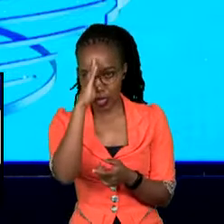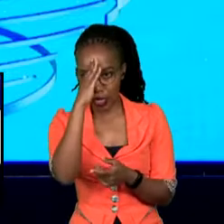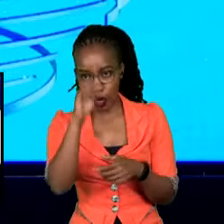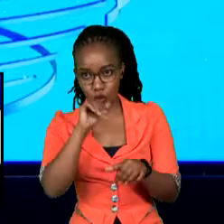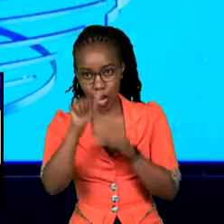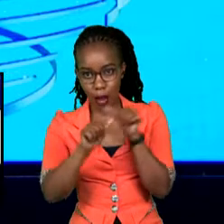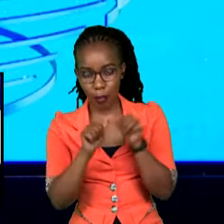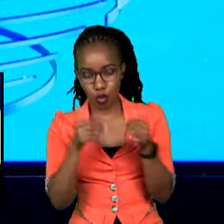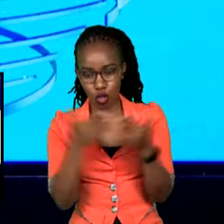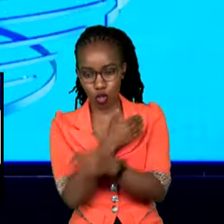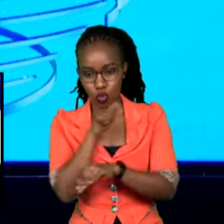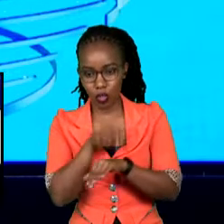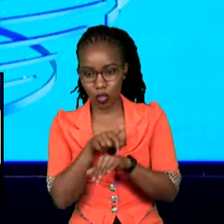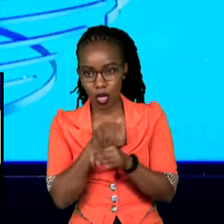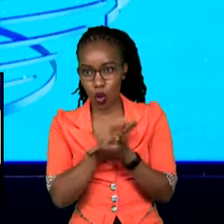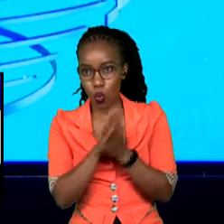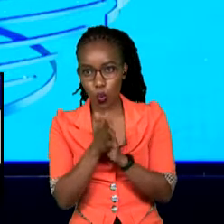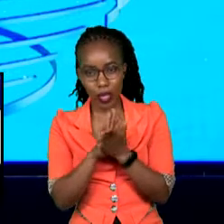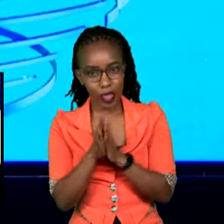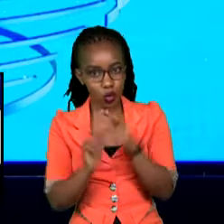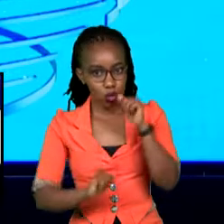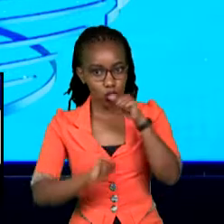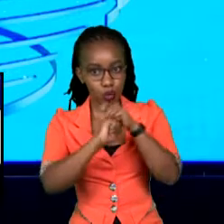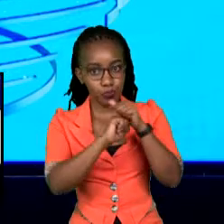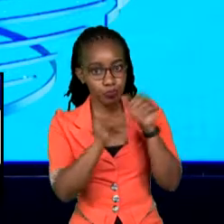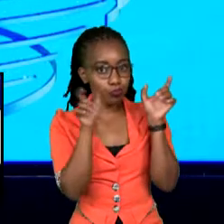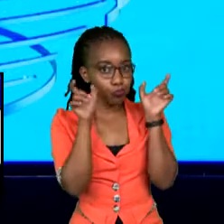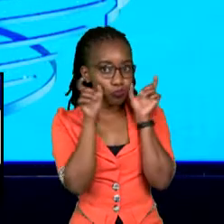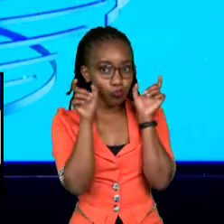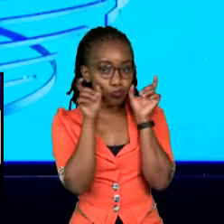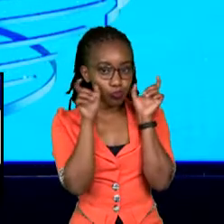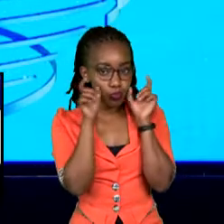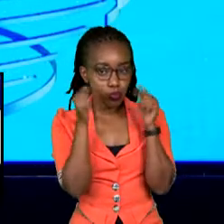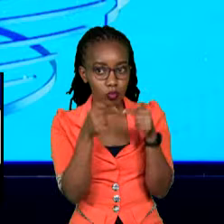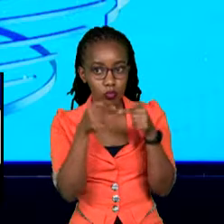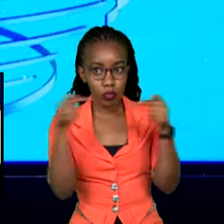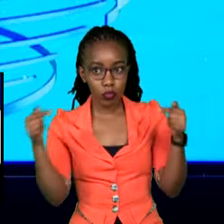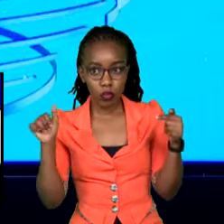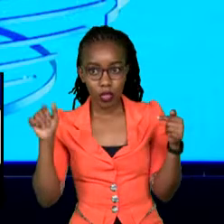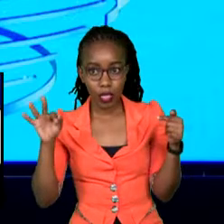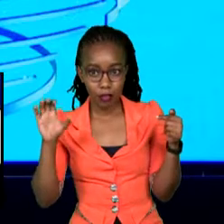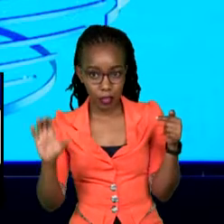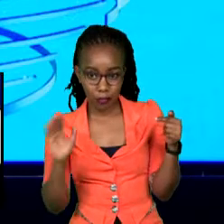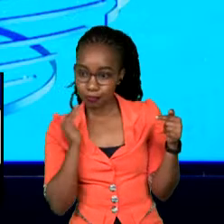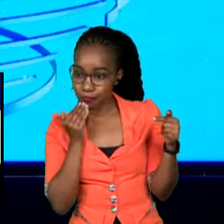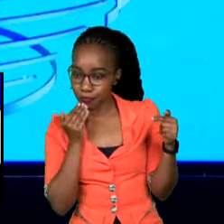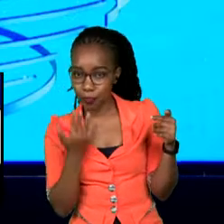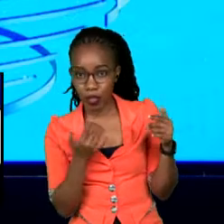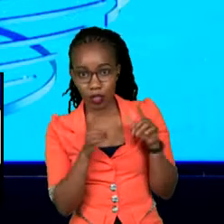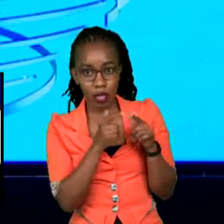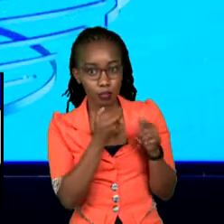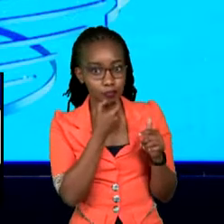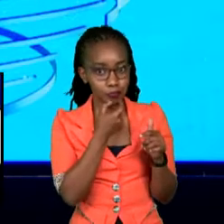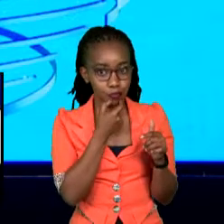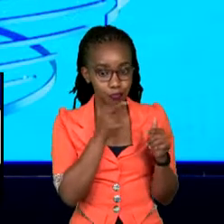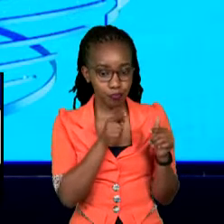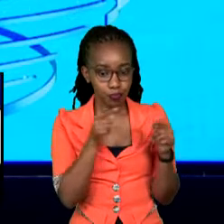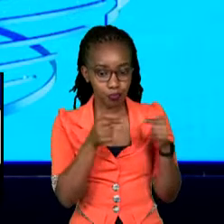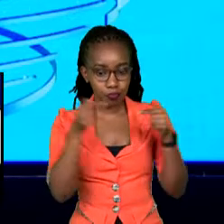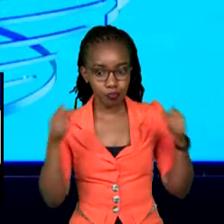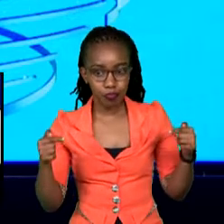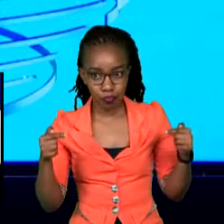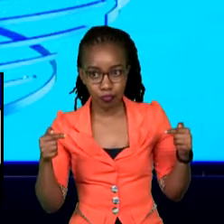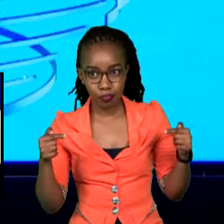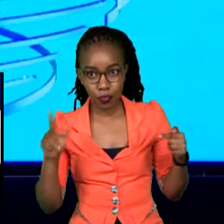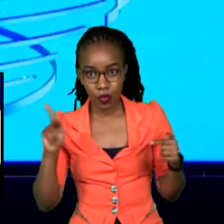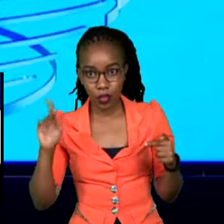new season without a sponsor, Tusker will be up against AFC Leopards, and of course Gor Mahia will be up